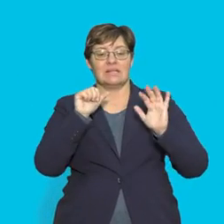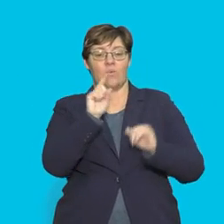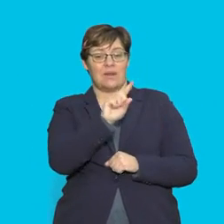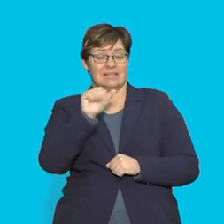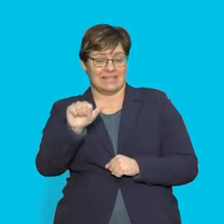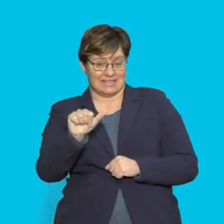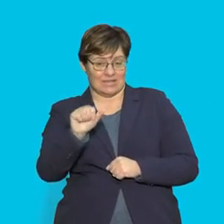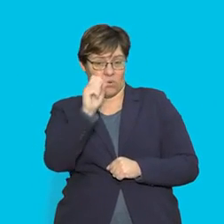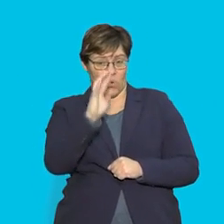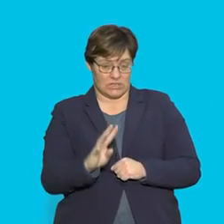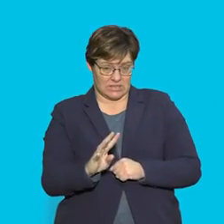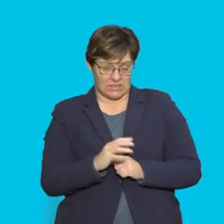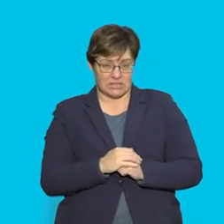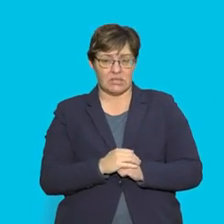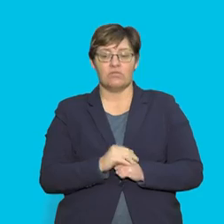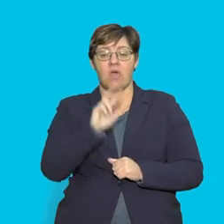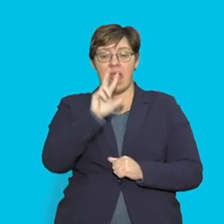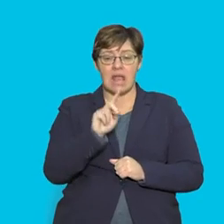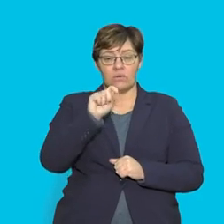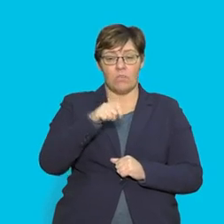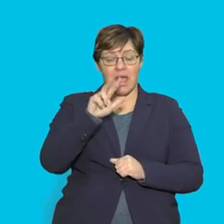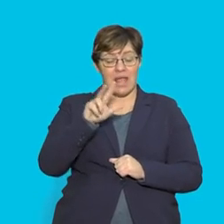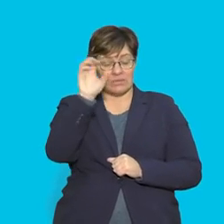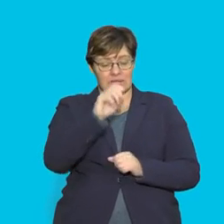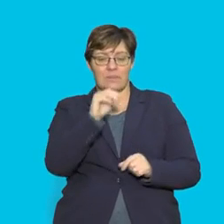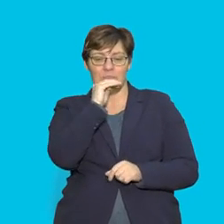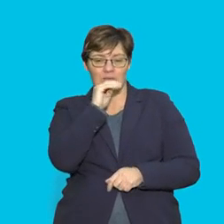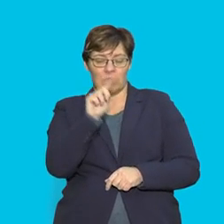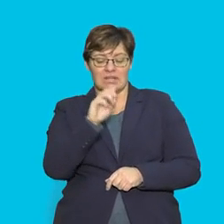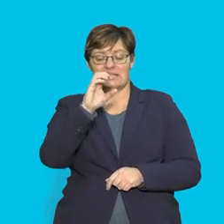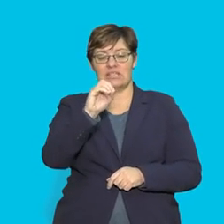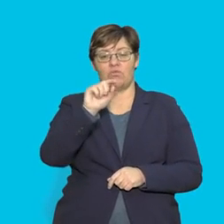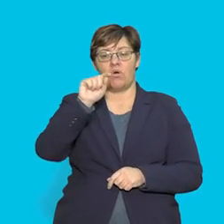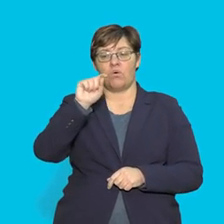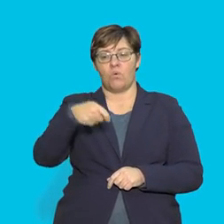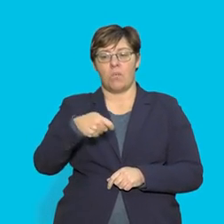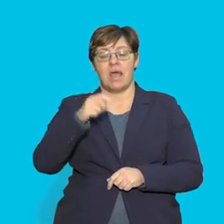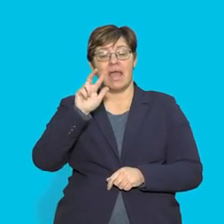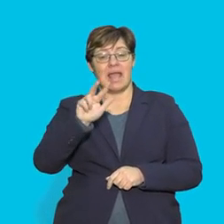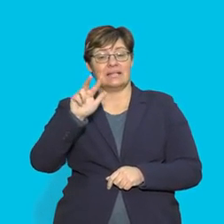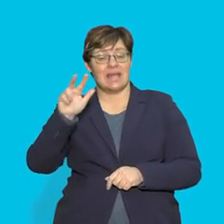quarters, and then 8.8% compounded quarterly will be the same as